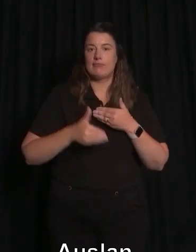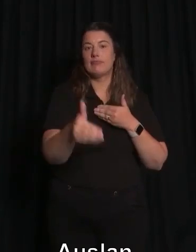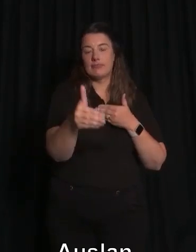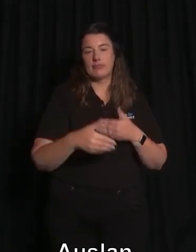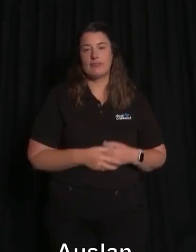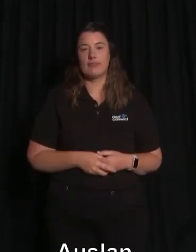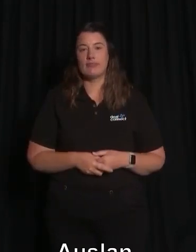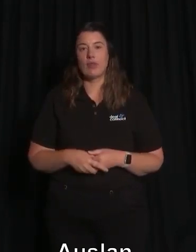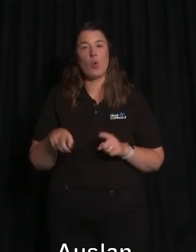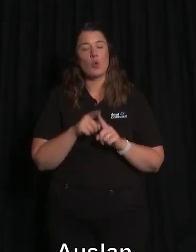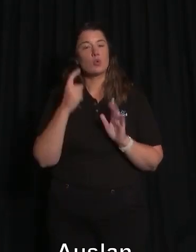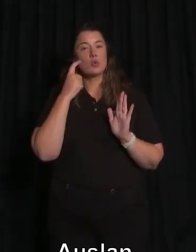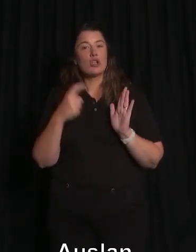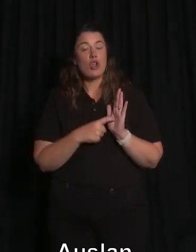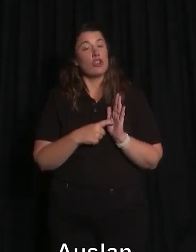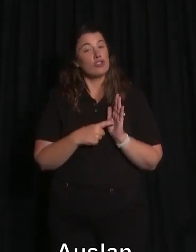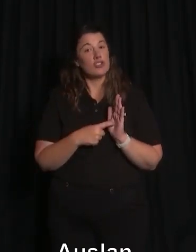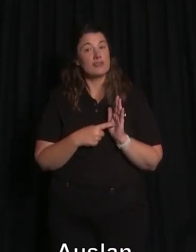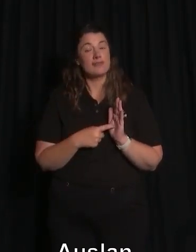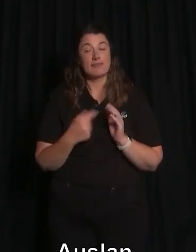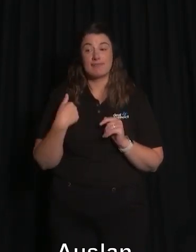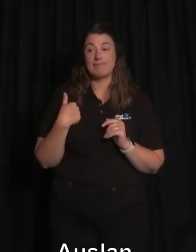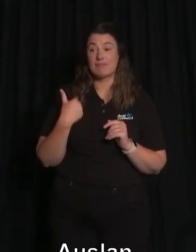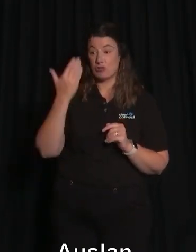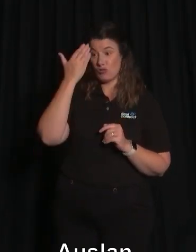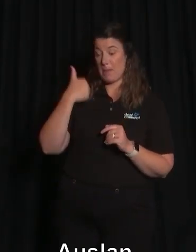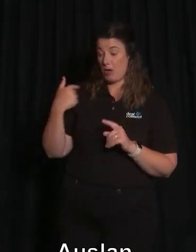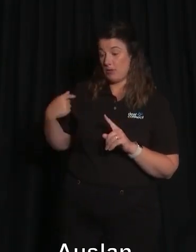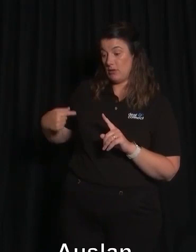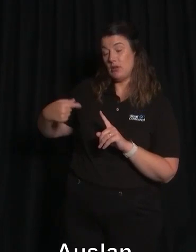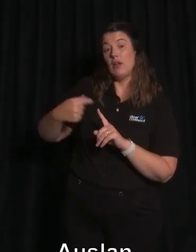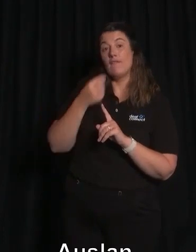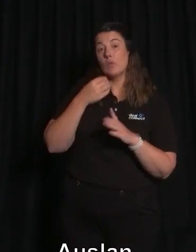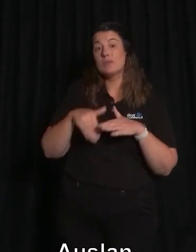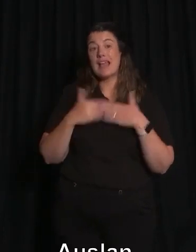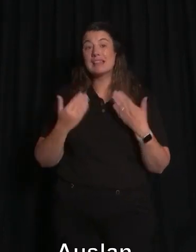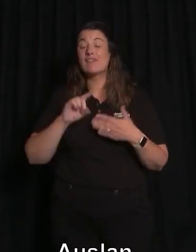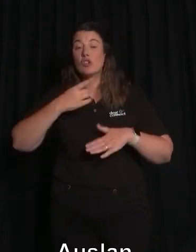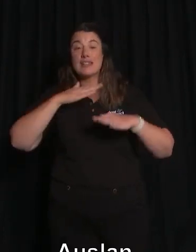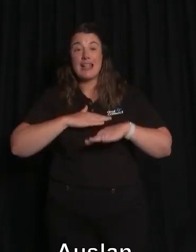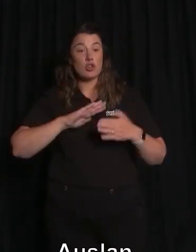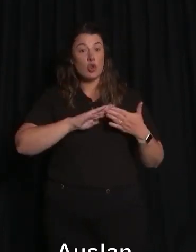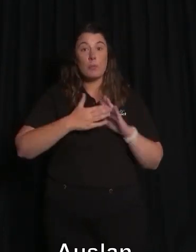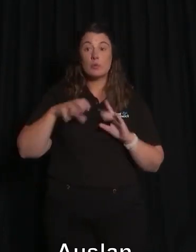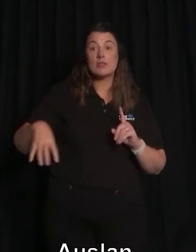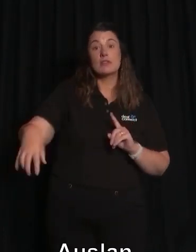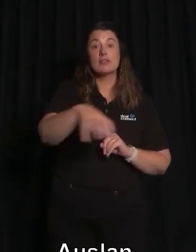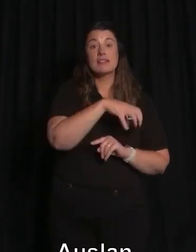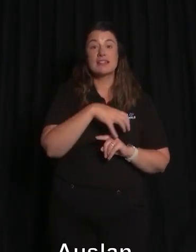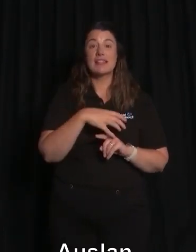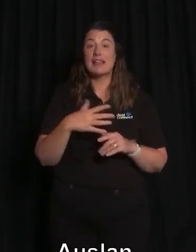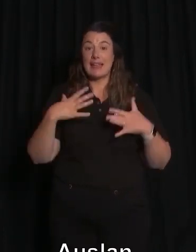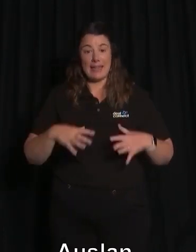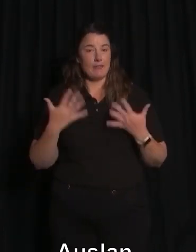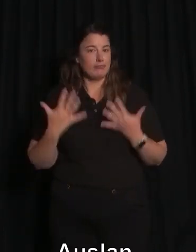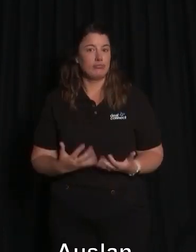to acknowledge also that I've been reminded over the last couple of days that First Nations communities may well need a great